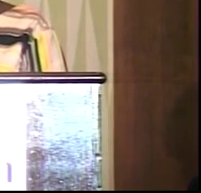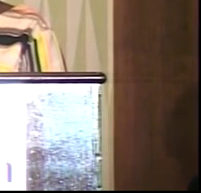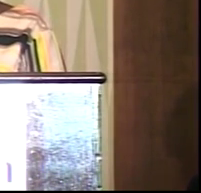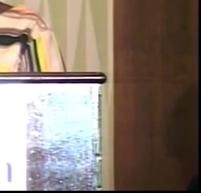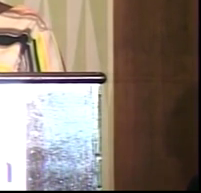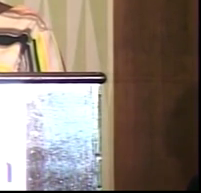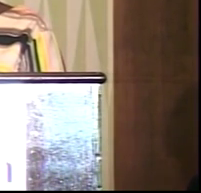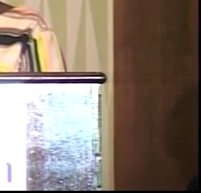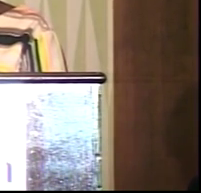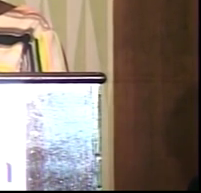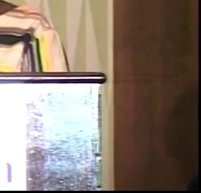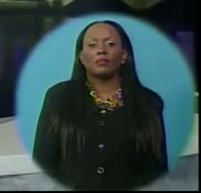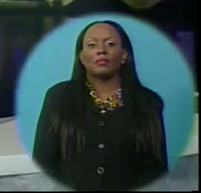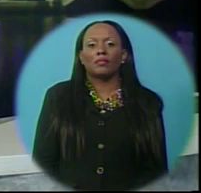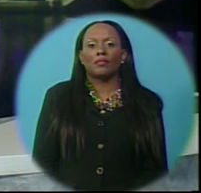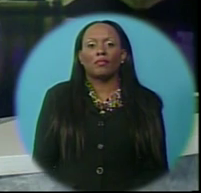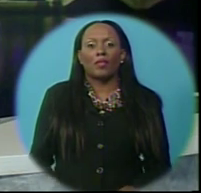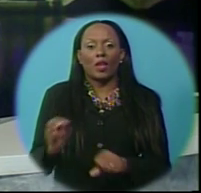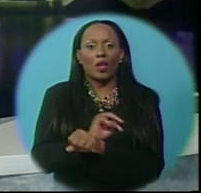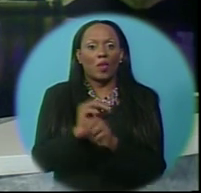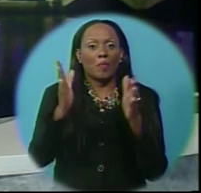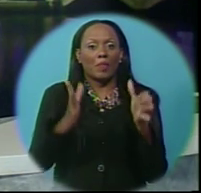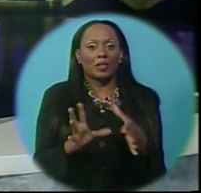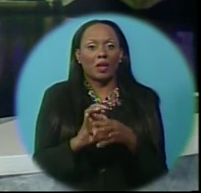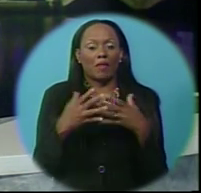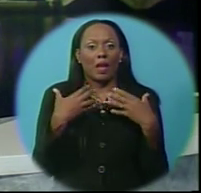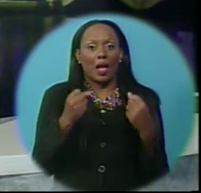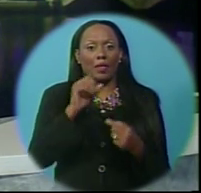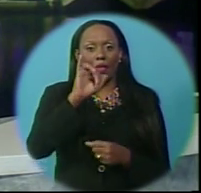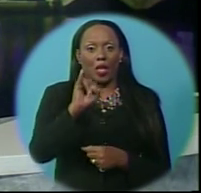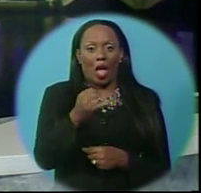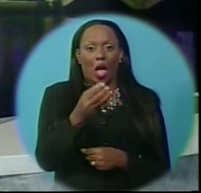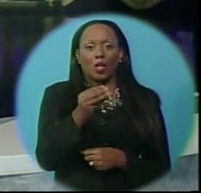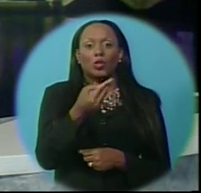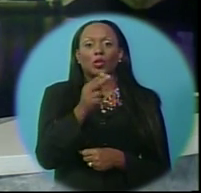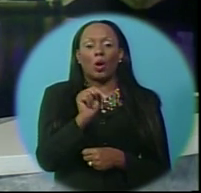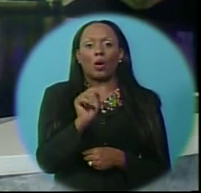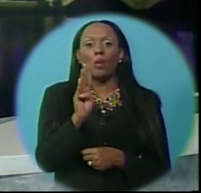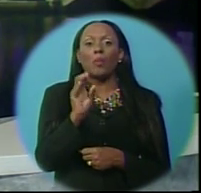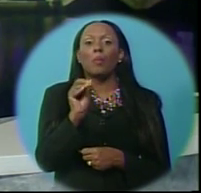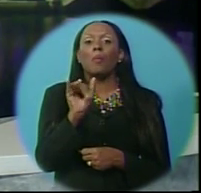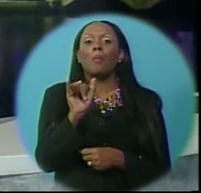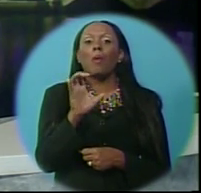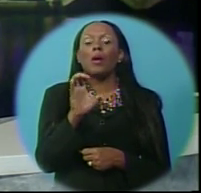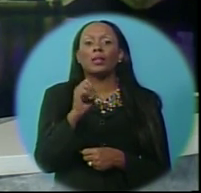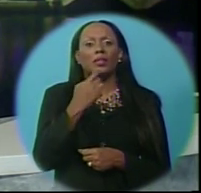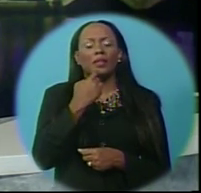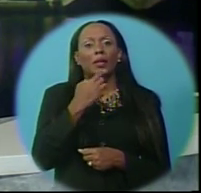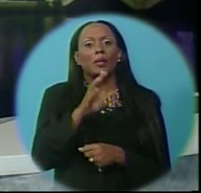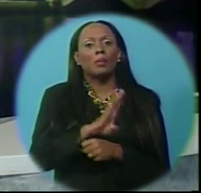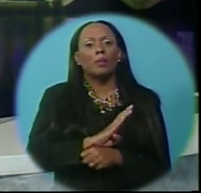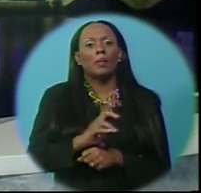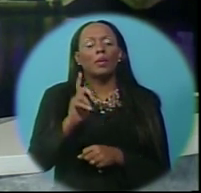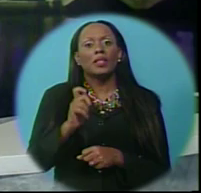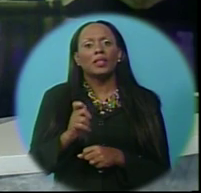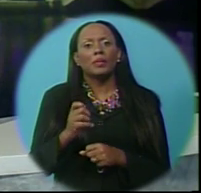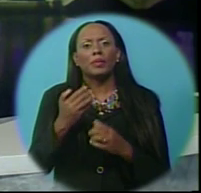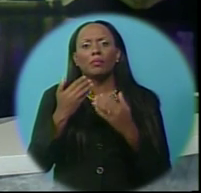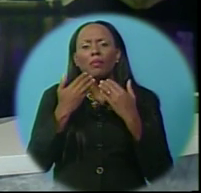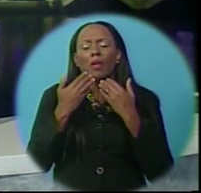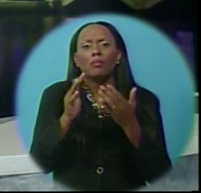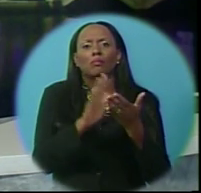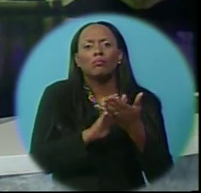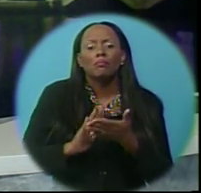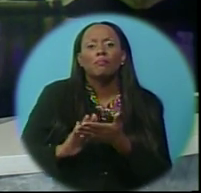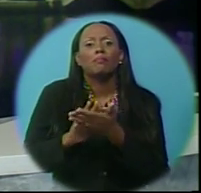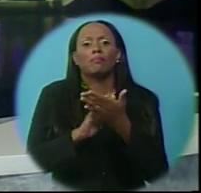health outcomes and costs. Minister of Health John Boyce says Barbados owes a debt of gratitude to its nurses and lauded